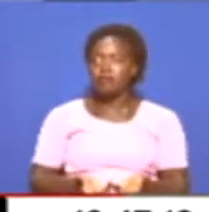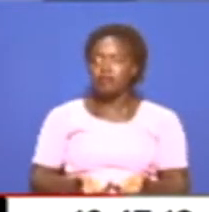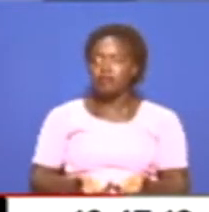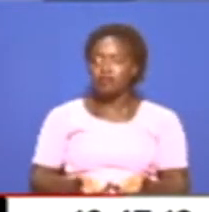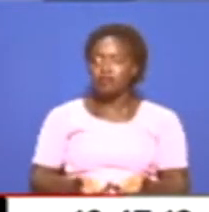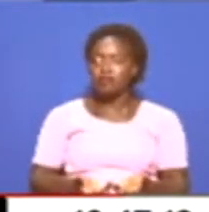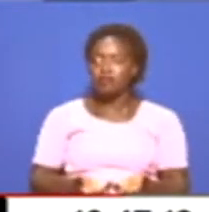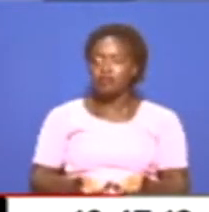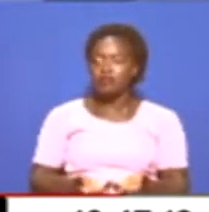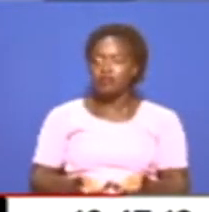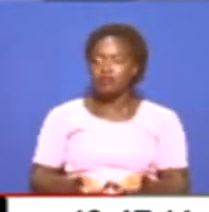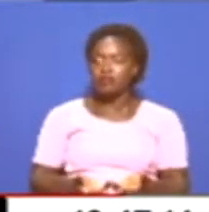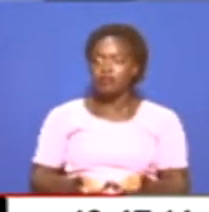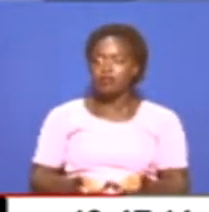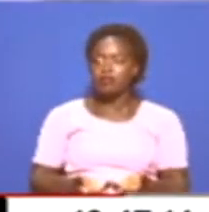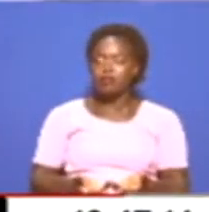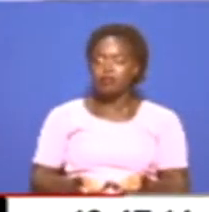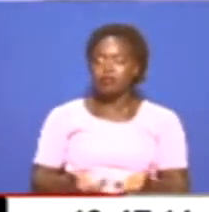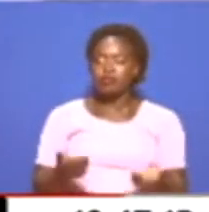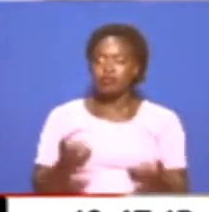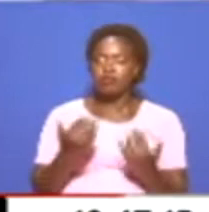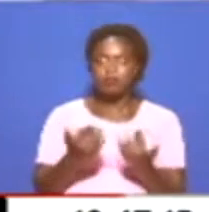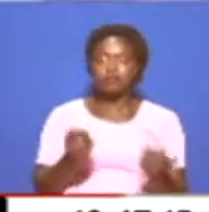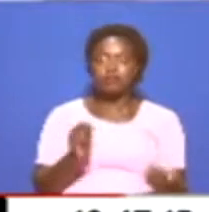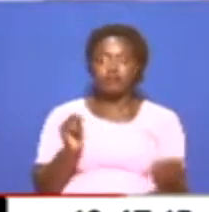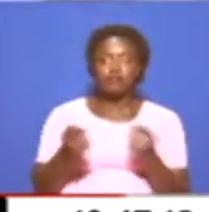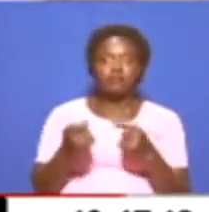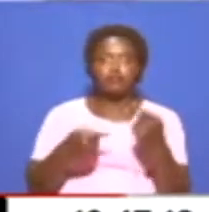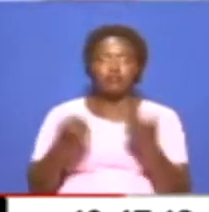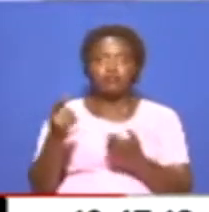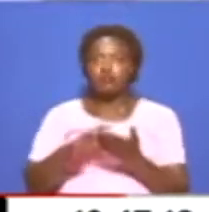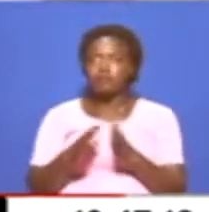yes, all of a sudden he's the one who is winning. Mm-hmm. So